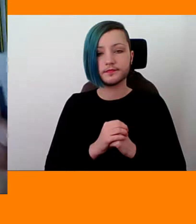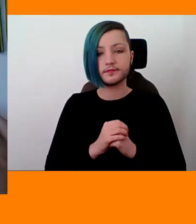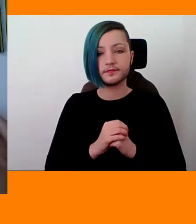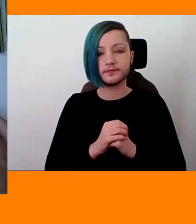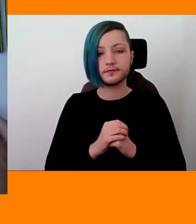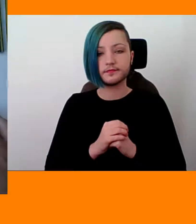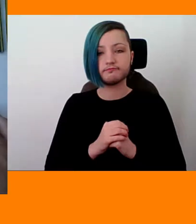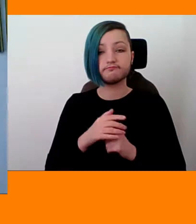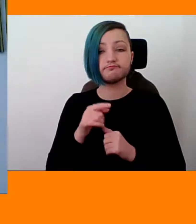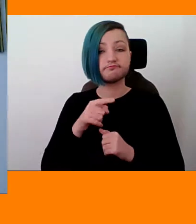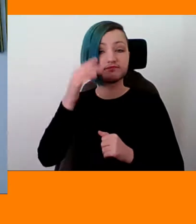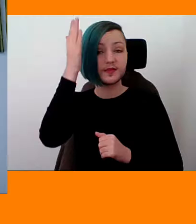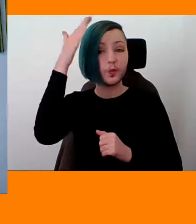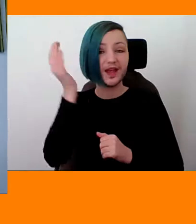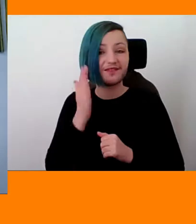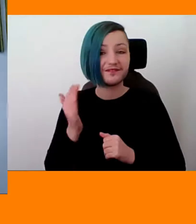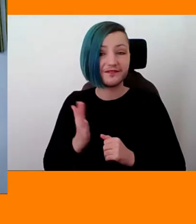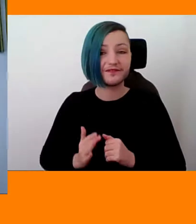And that's wavy hair.